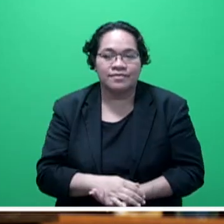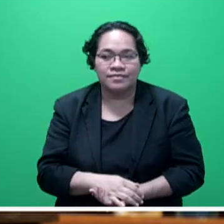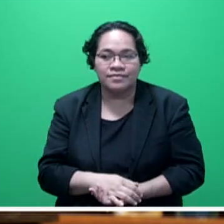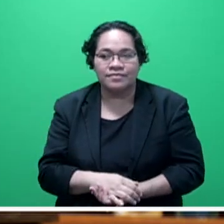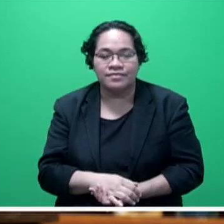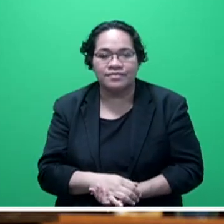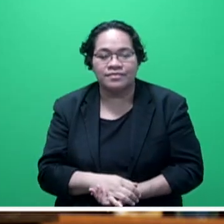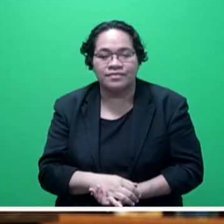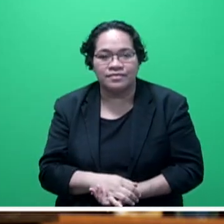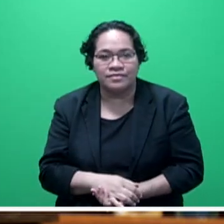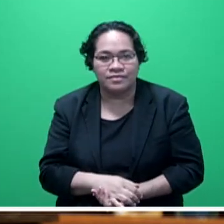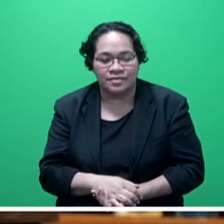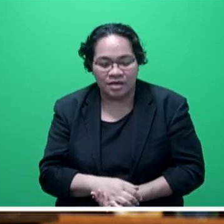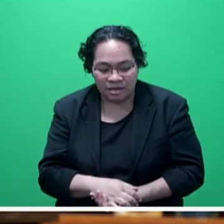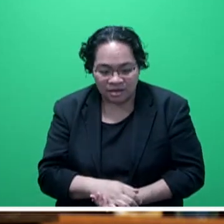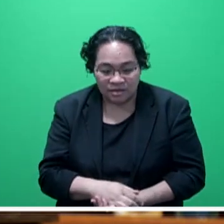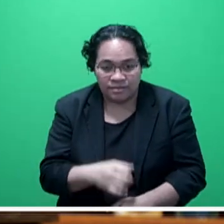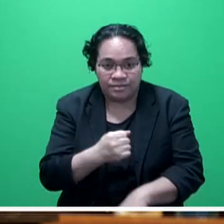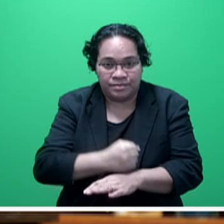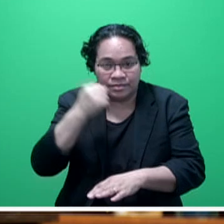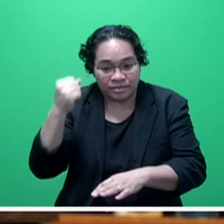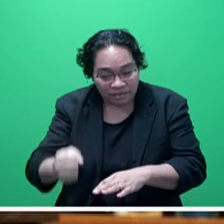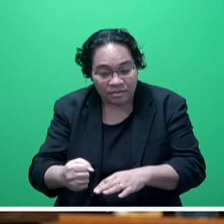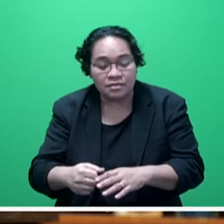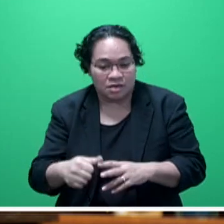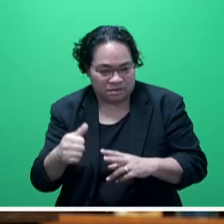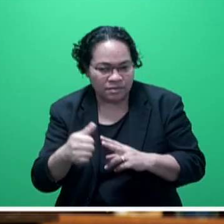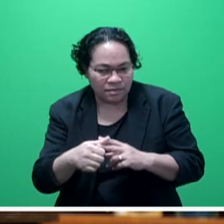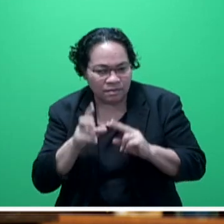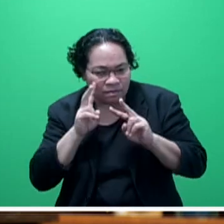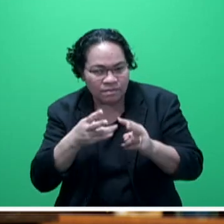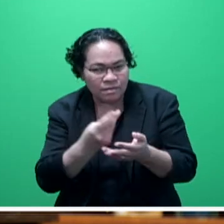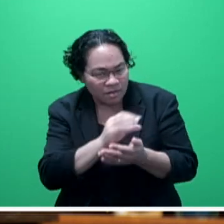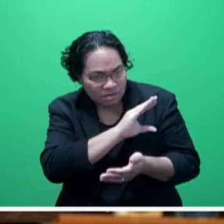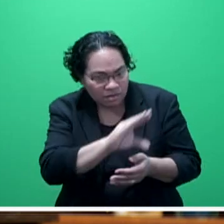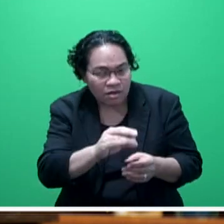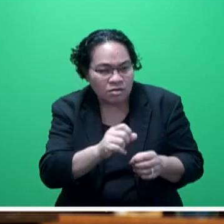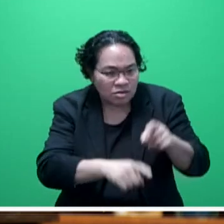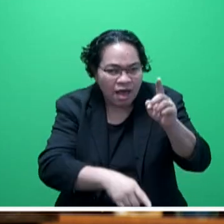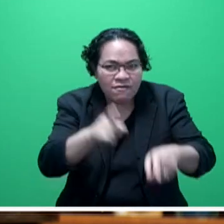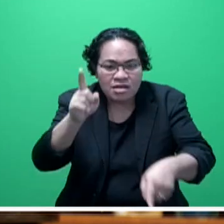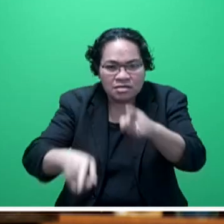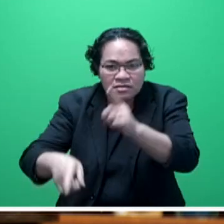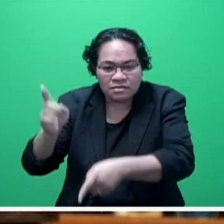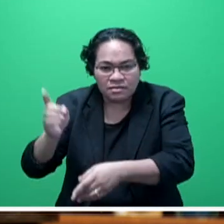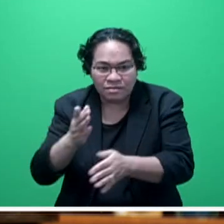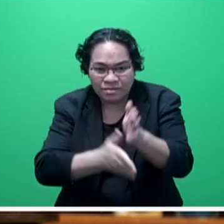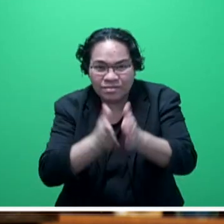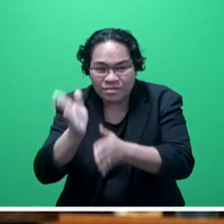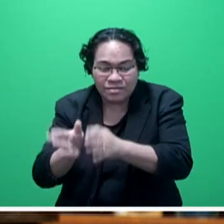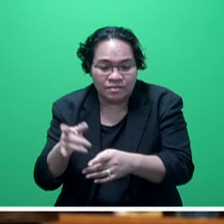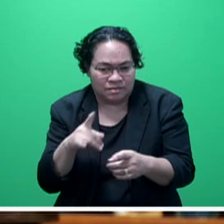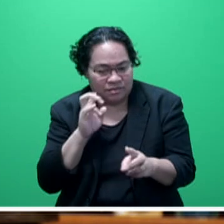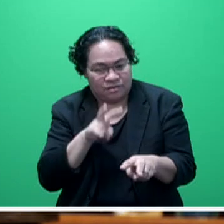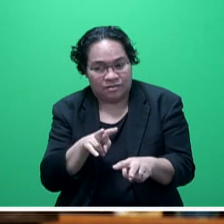The government has also taken initiative for the sugarcane growers to diversify their income, and as such, Honourable Minister for Agriculture continues